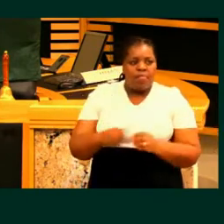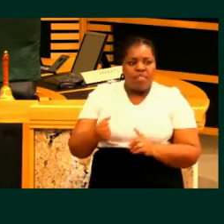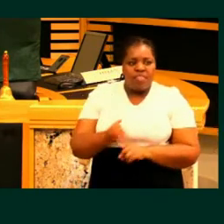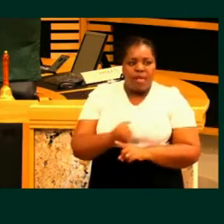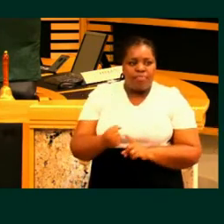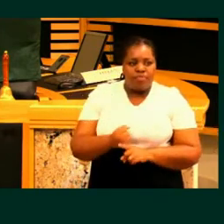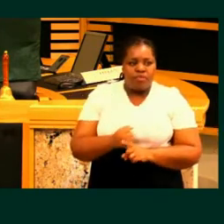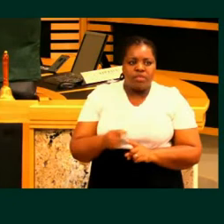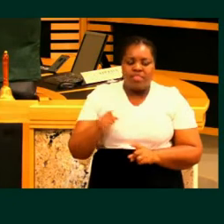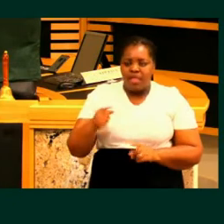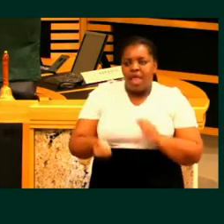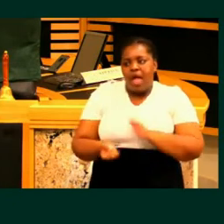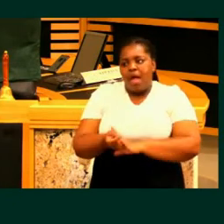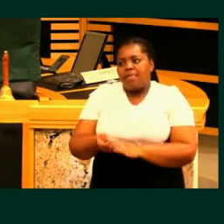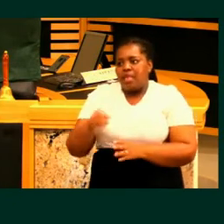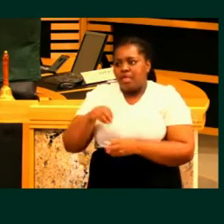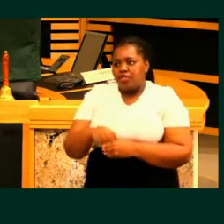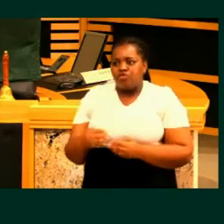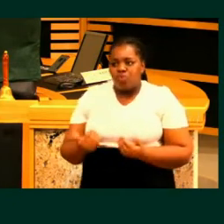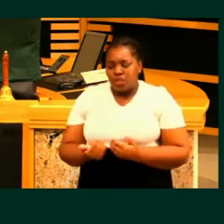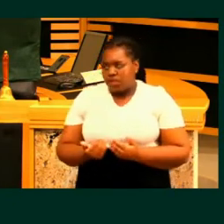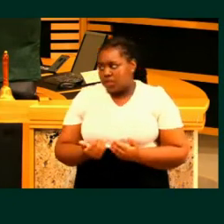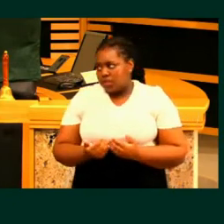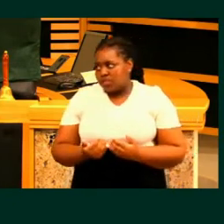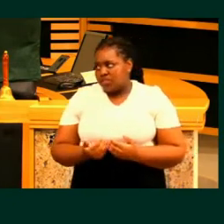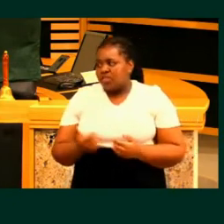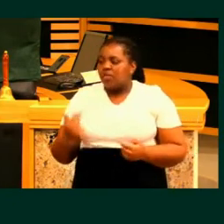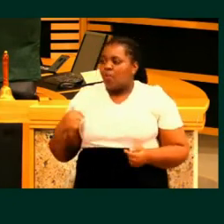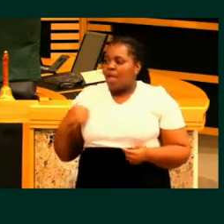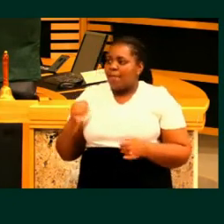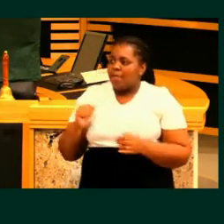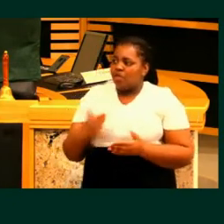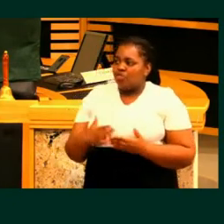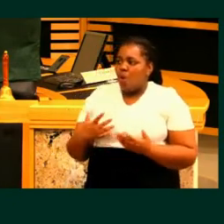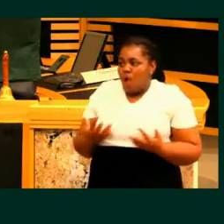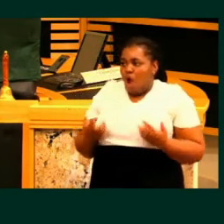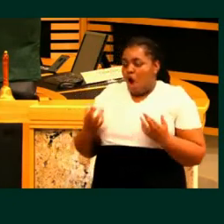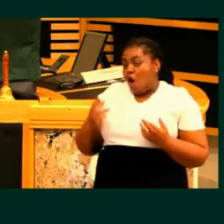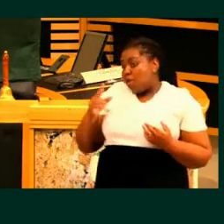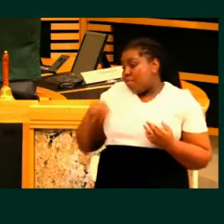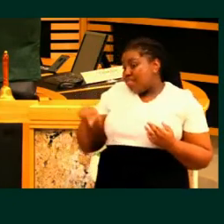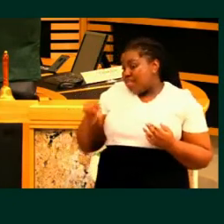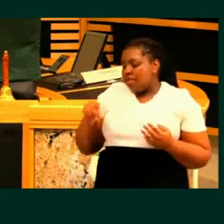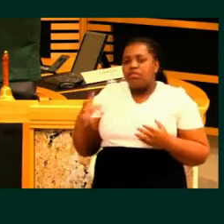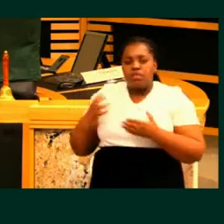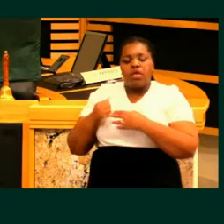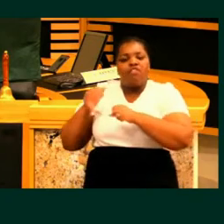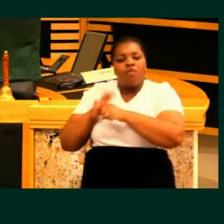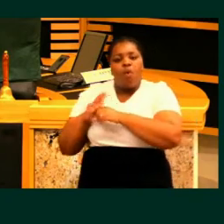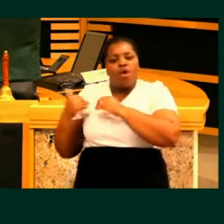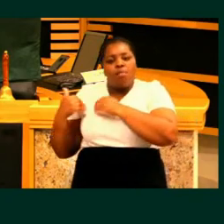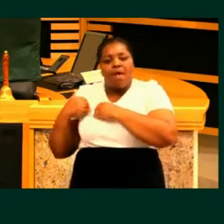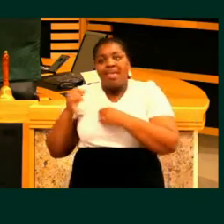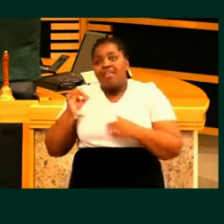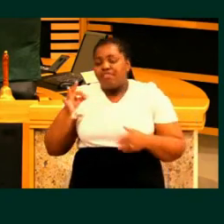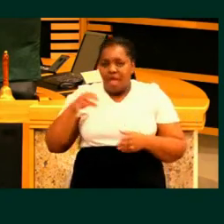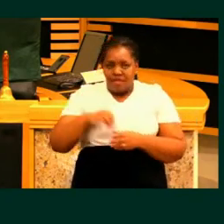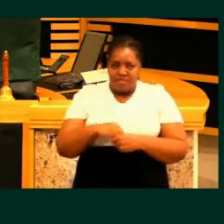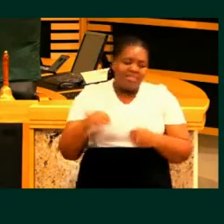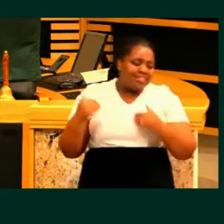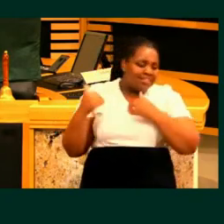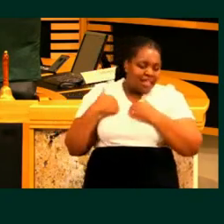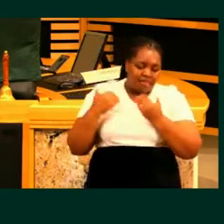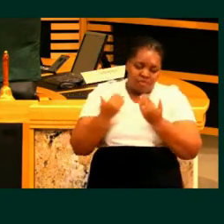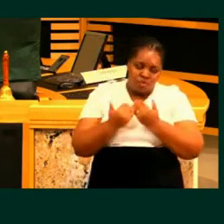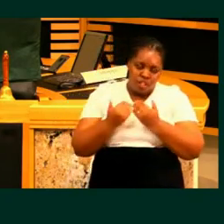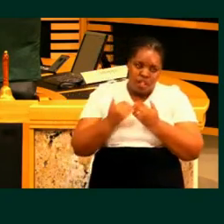that's taking place at schools that we can keep and hold those ones accountable that are involved in this safe schools